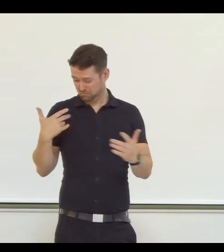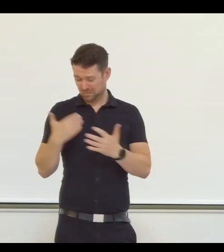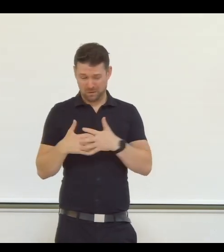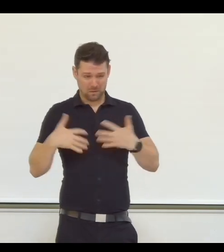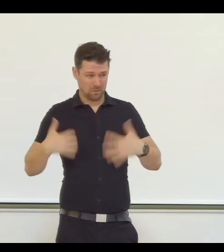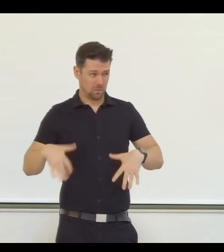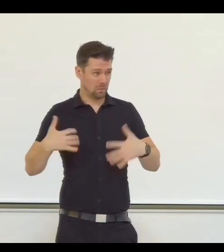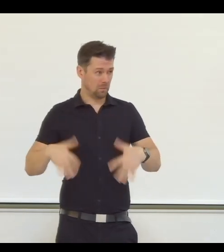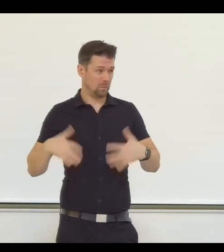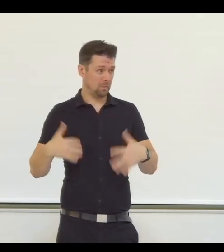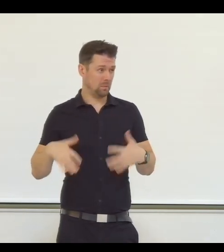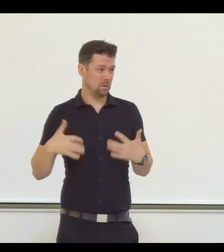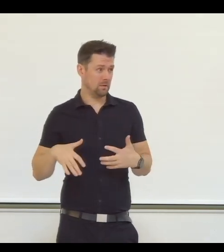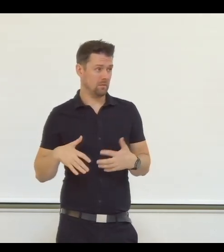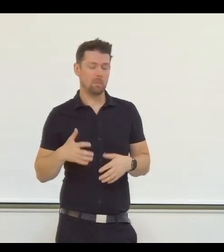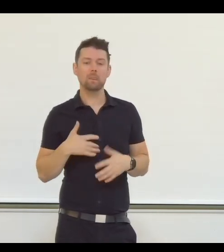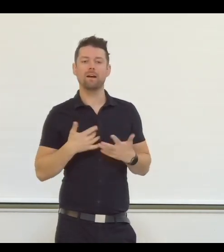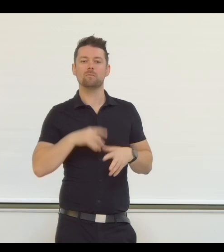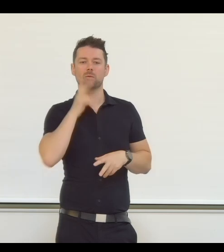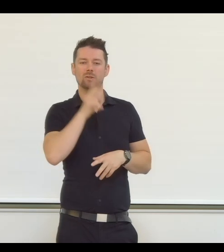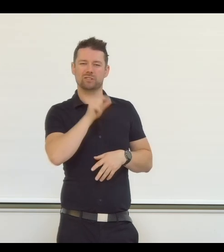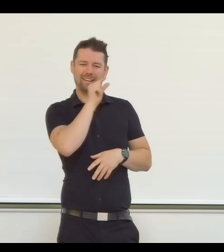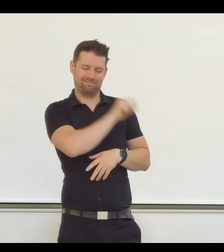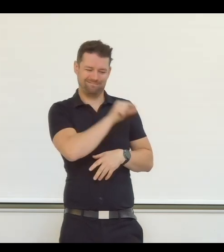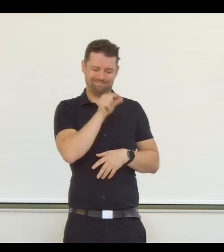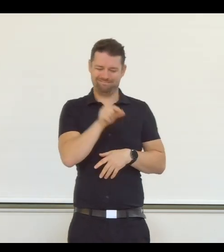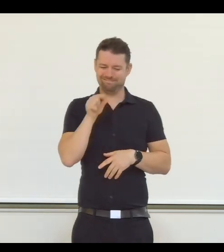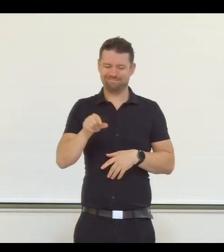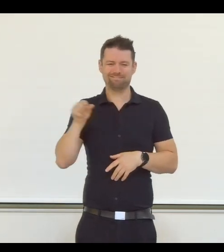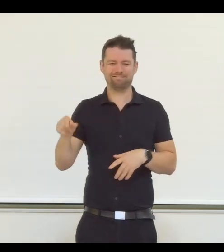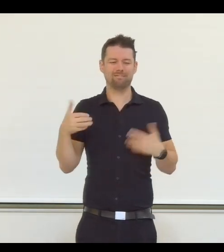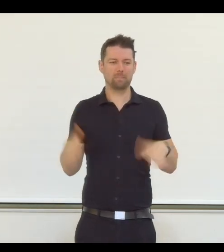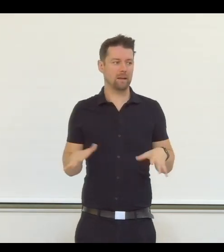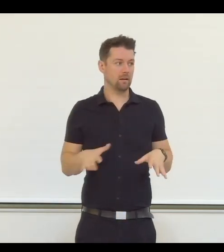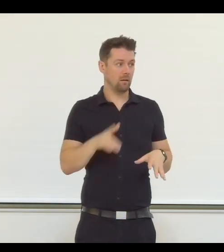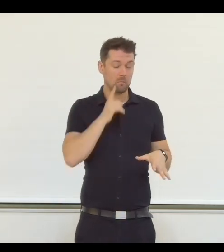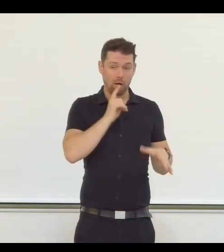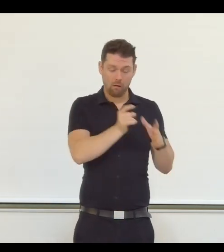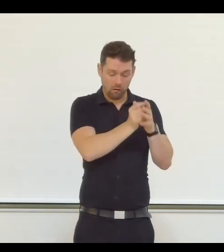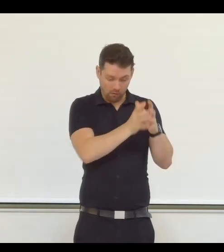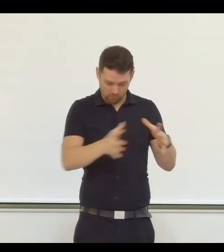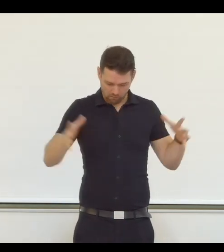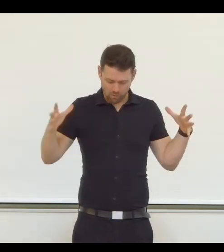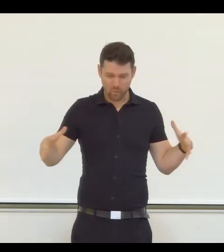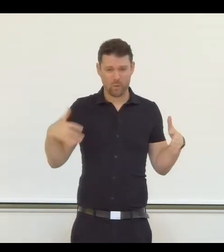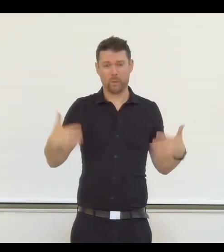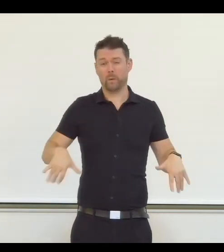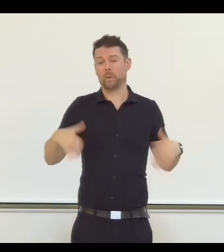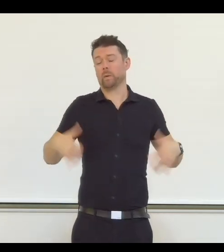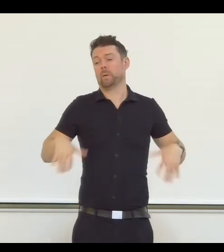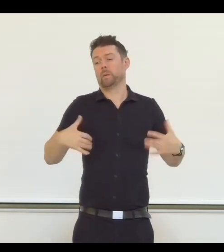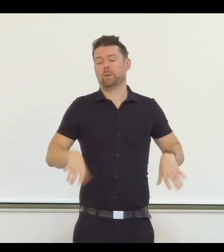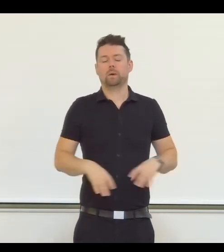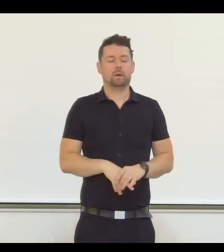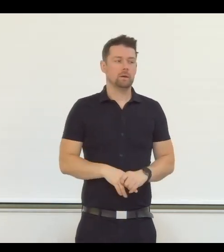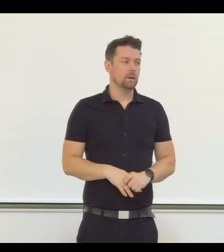only seen individual of your experiments or met them at the expeditions we do. So to see the